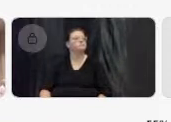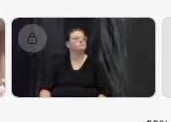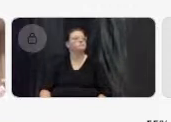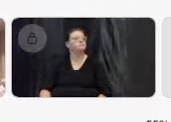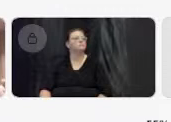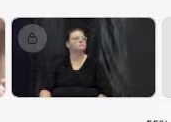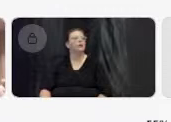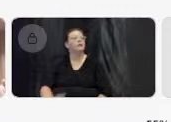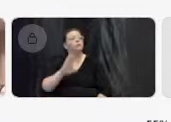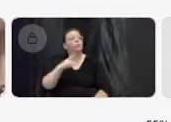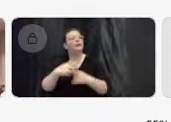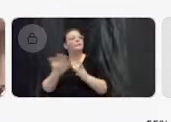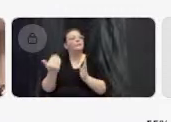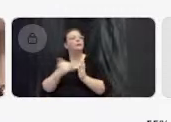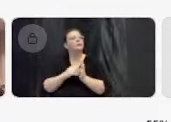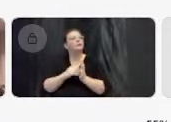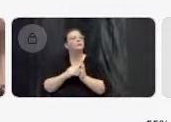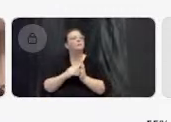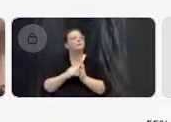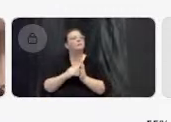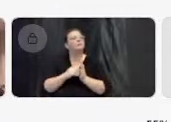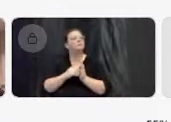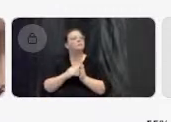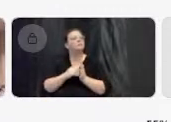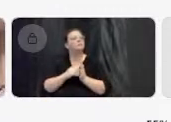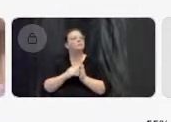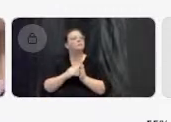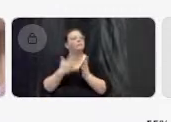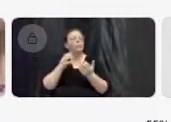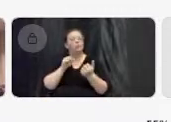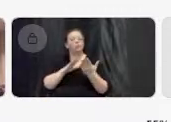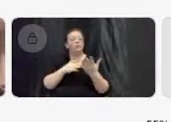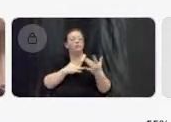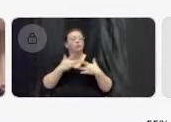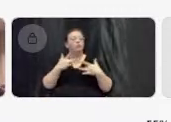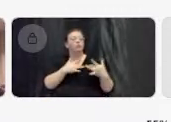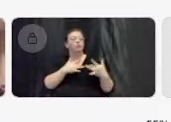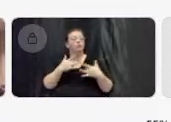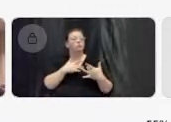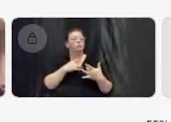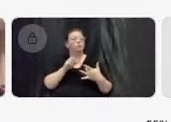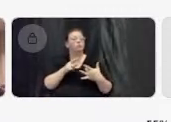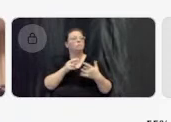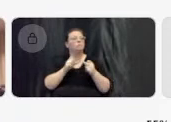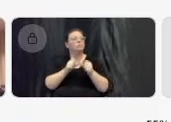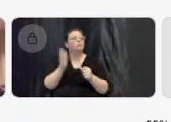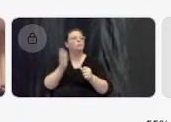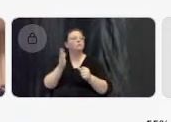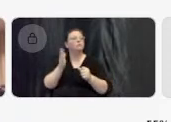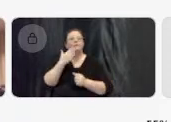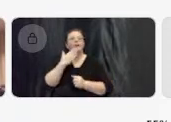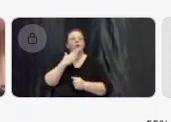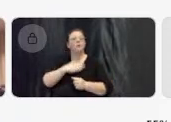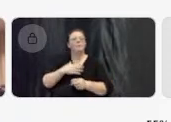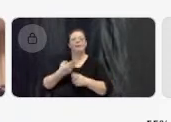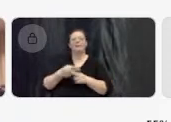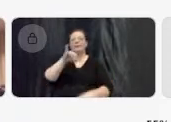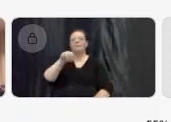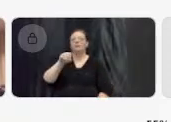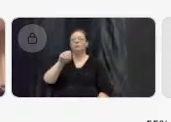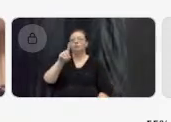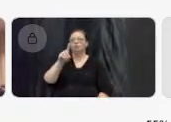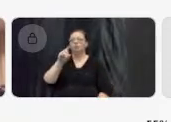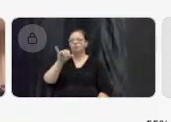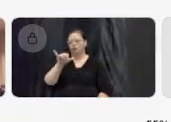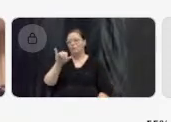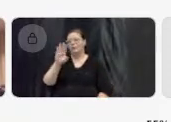And feel free to state your name again, madam, and if you want to address any of the concerns, or you can go ahead with your presentation. Okay, thank you. My name is Jody Bowl, and